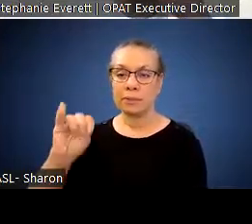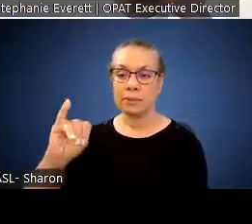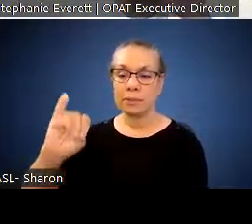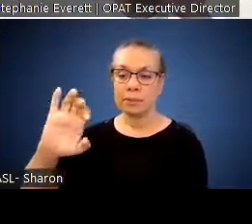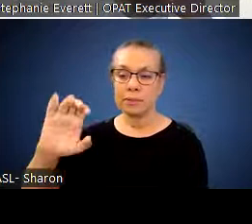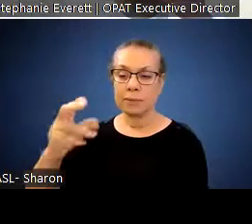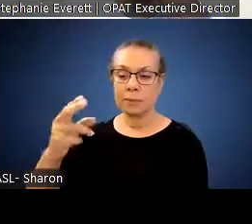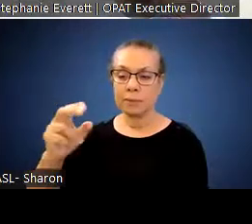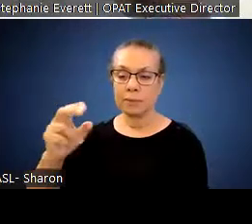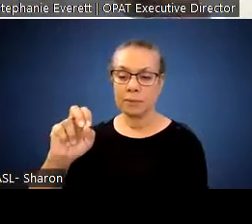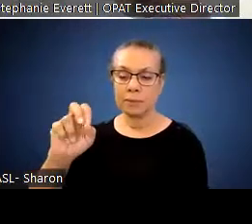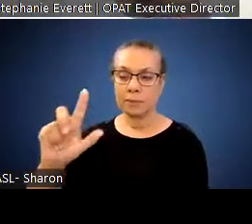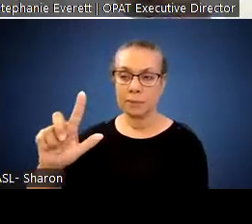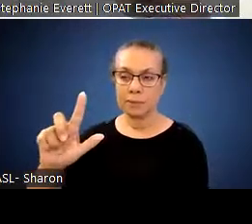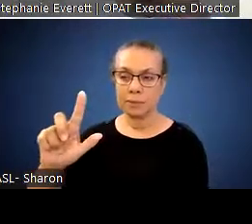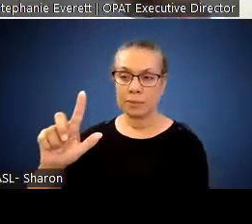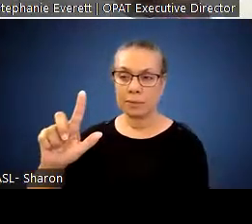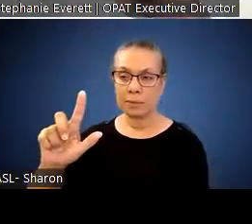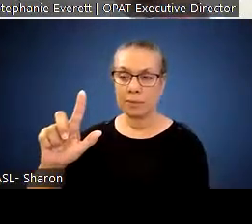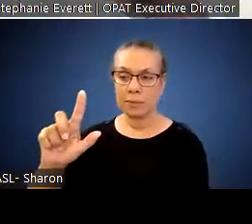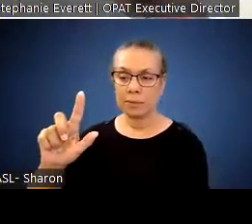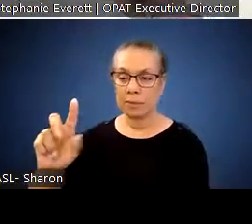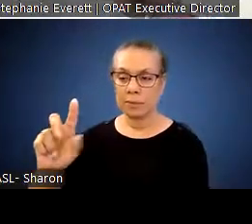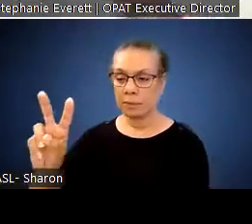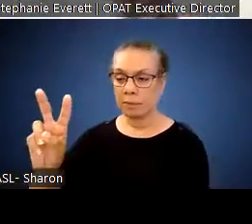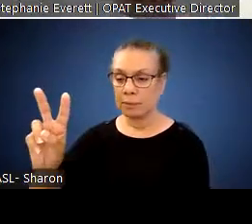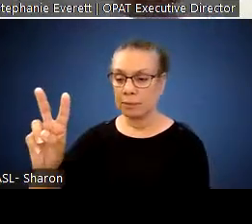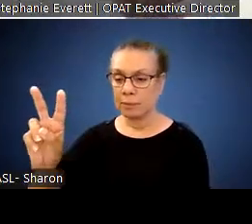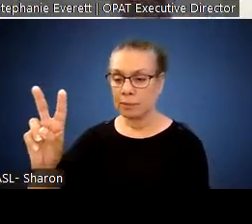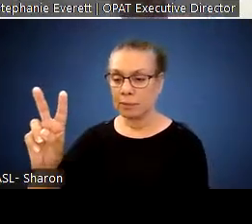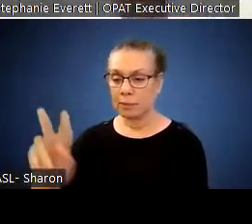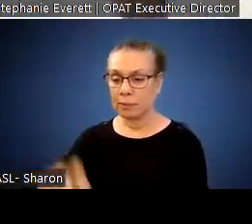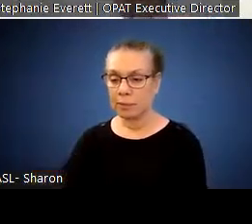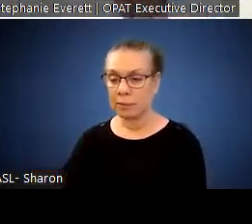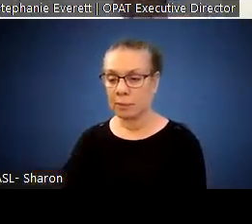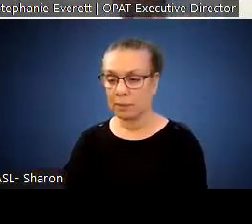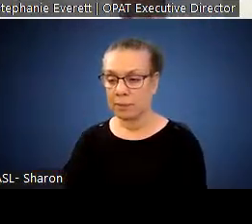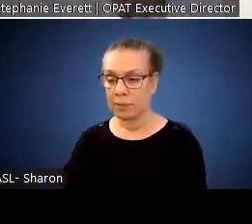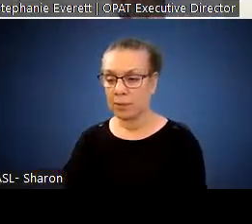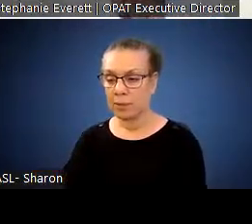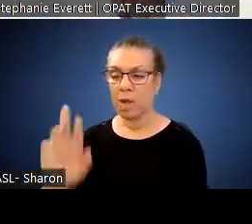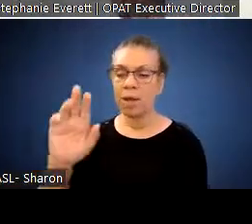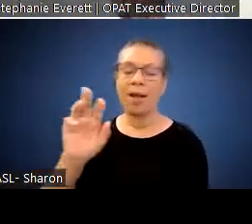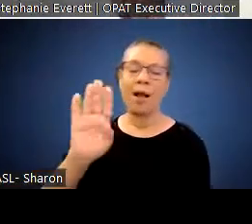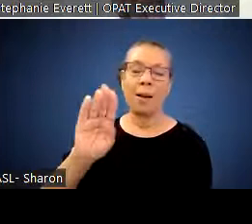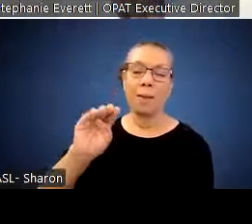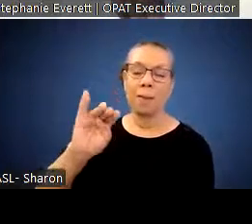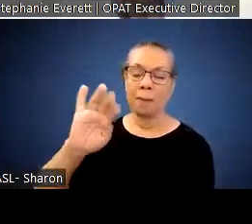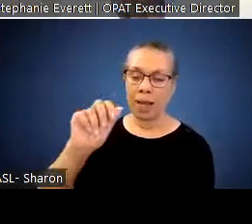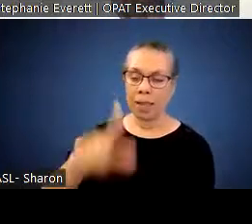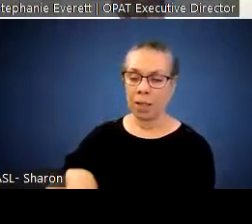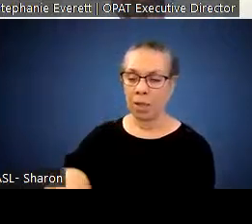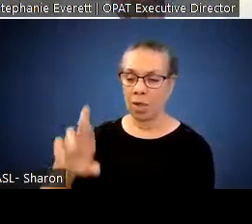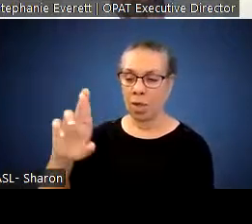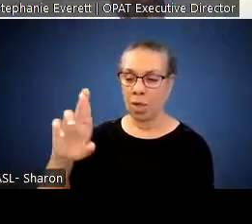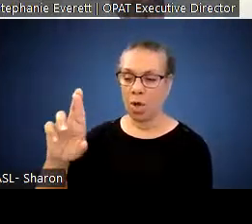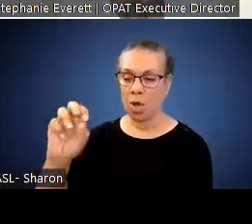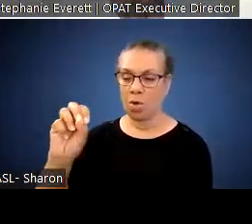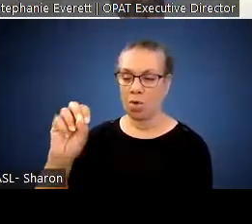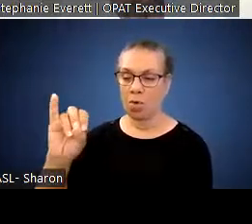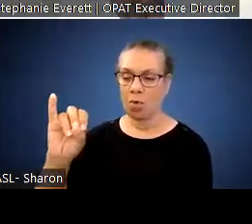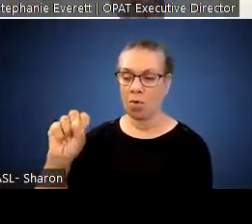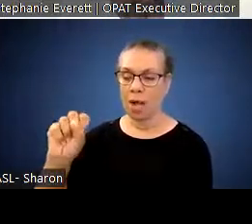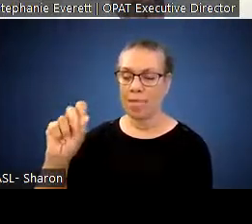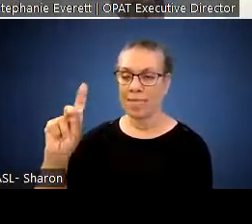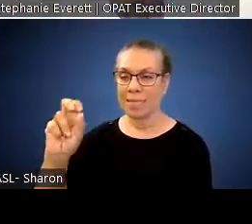Reiskin, I hope I'm saying your name right. I apologize if I'm not. No, that's right, Michael Reiskin. I've got two questions, an easy